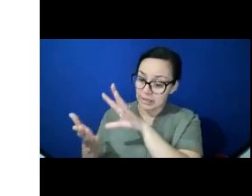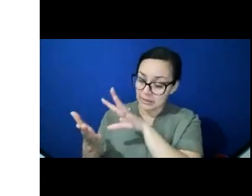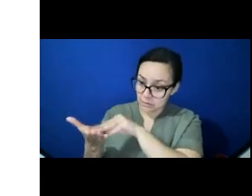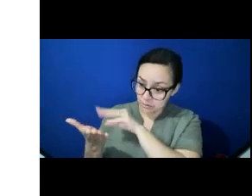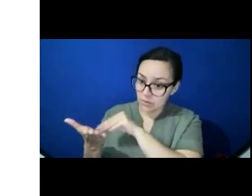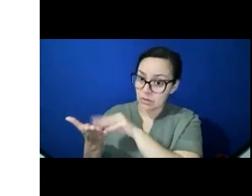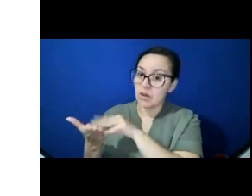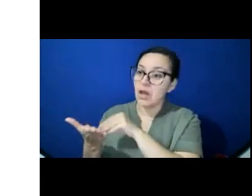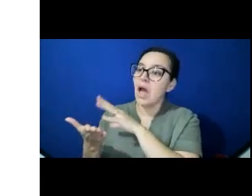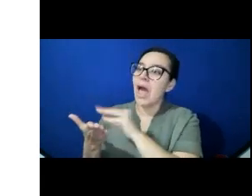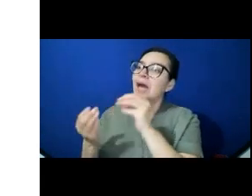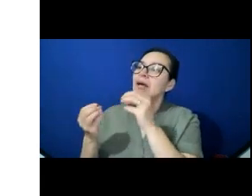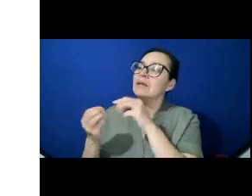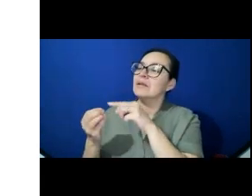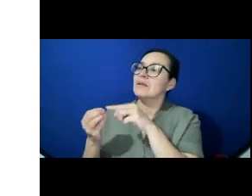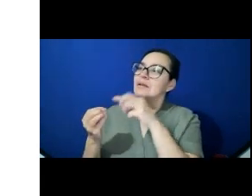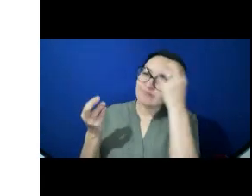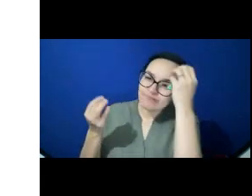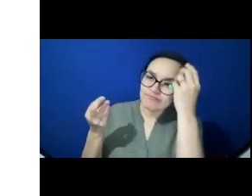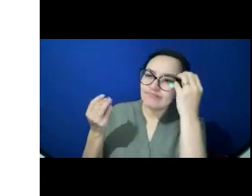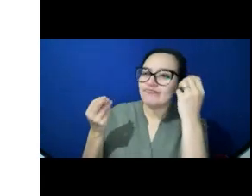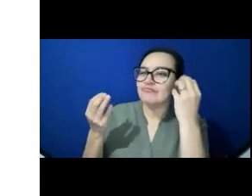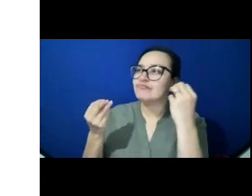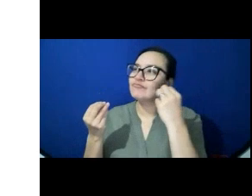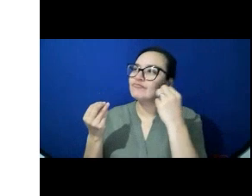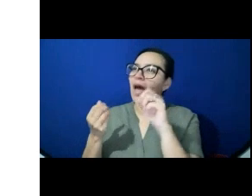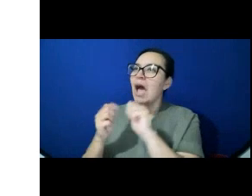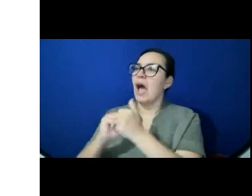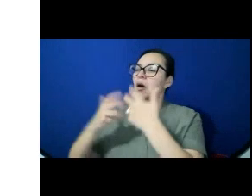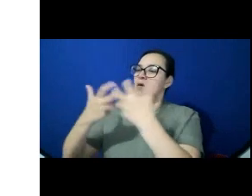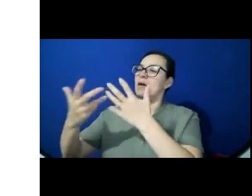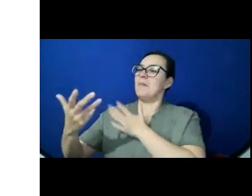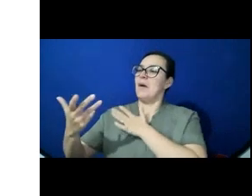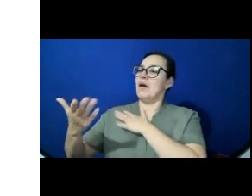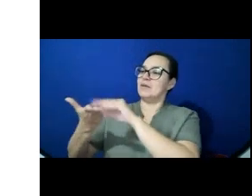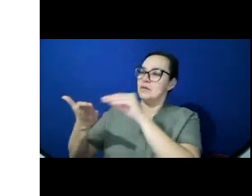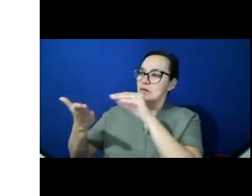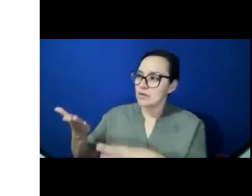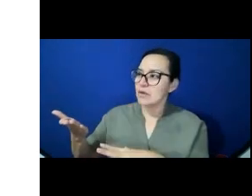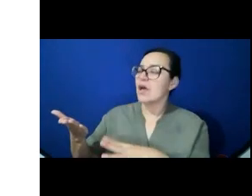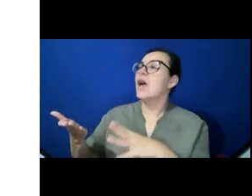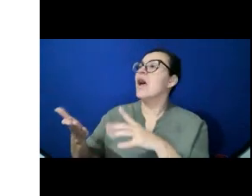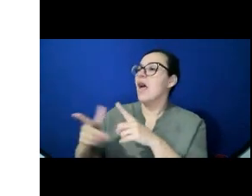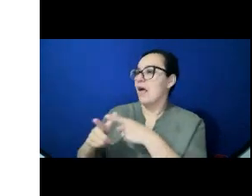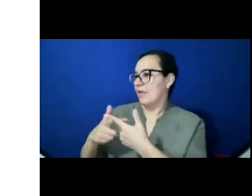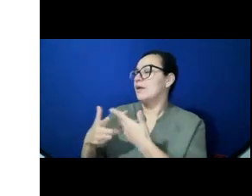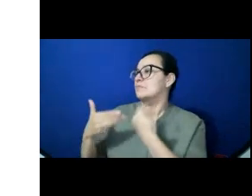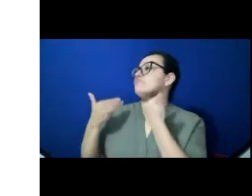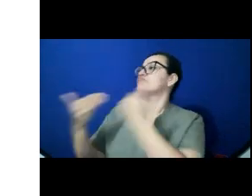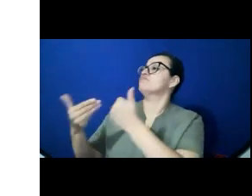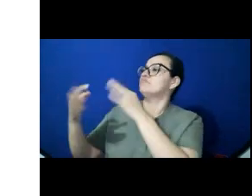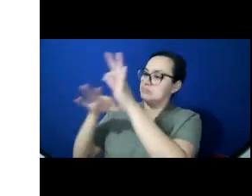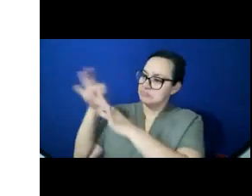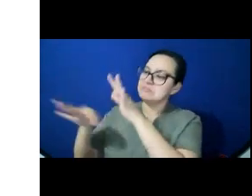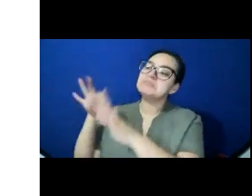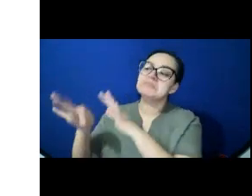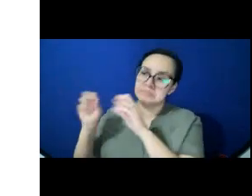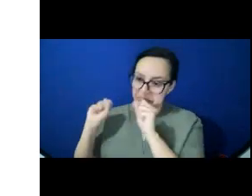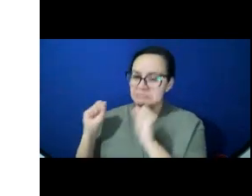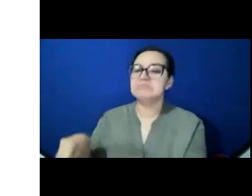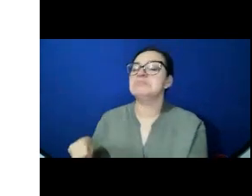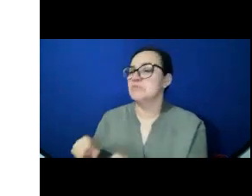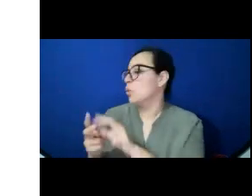and digest them a little bit more, knowing how their students are, so that they can be more